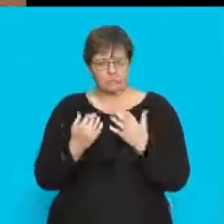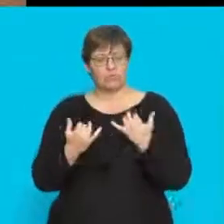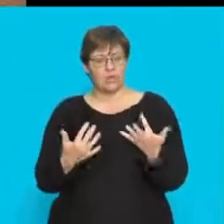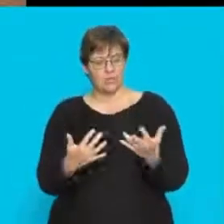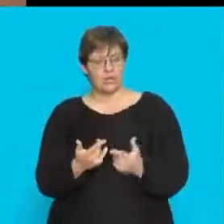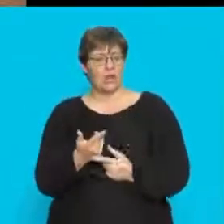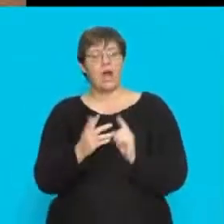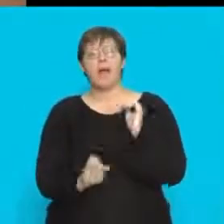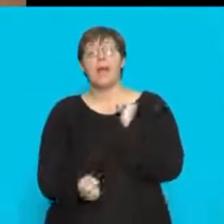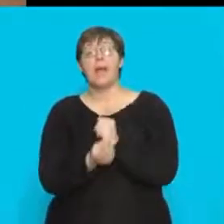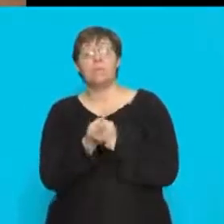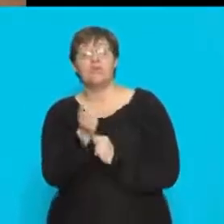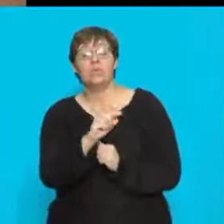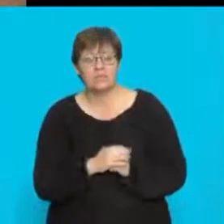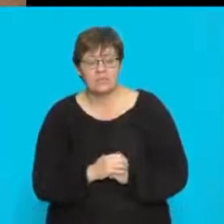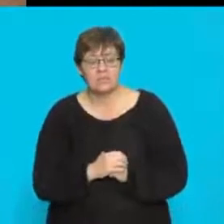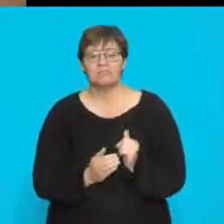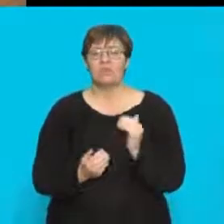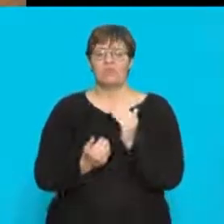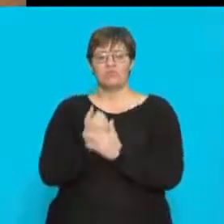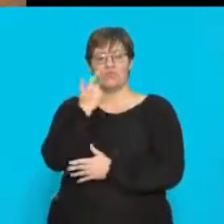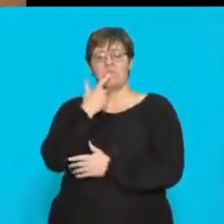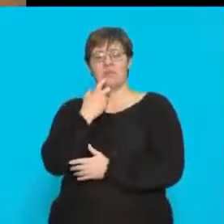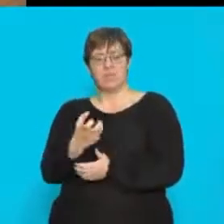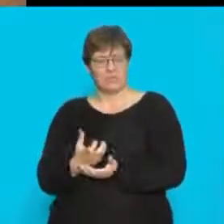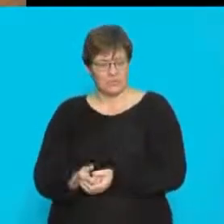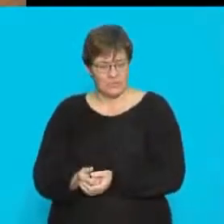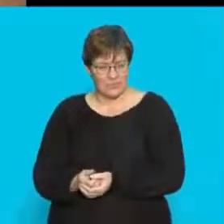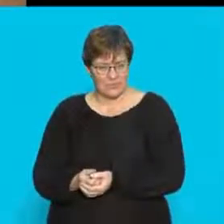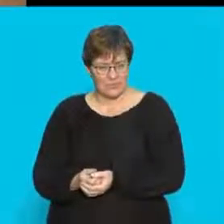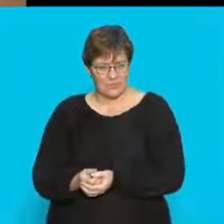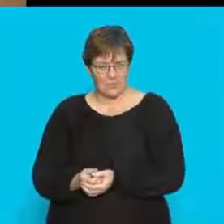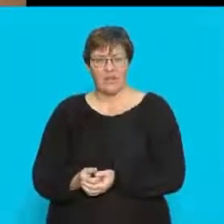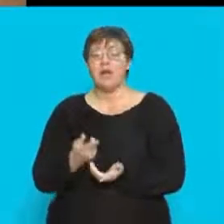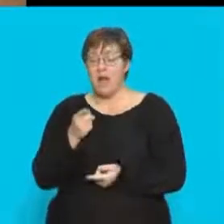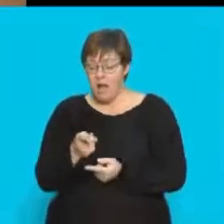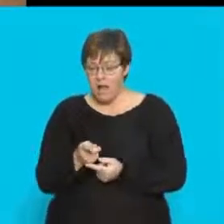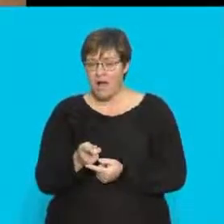in the ground, and guess what's going to happen? New potato plants.